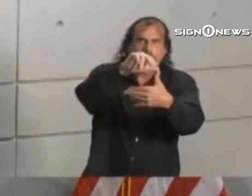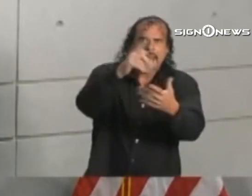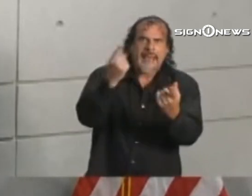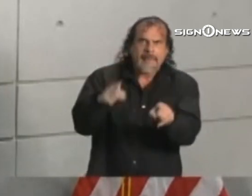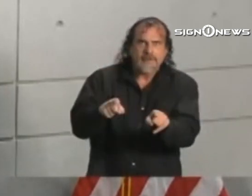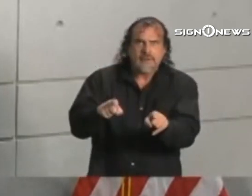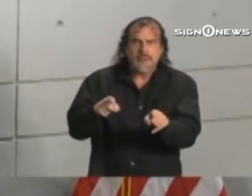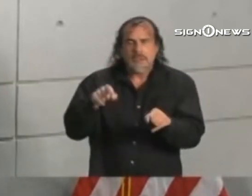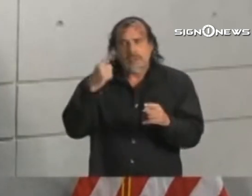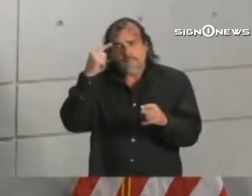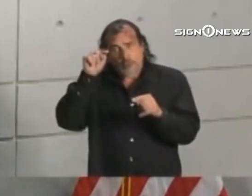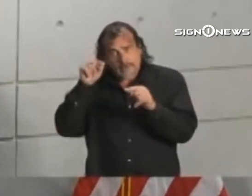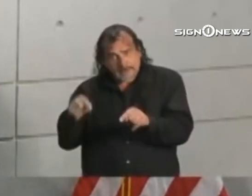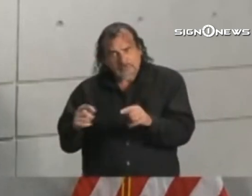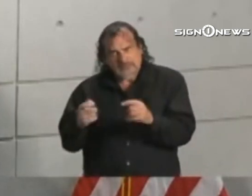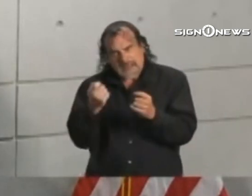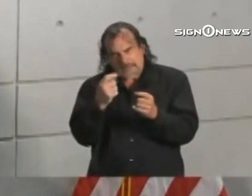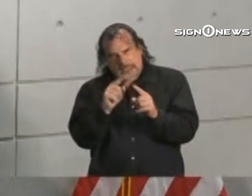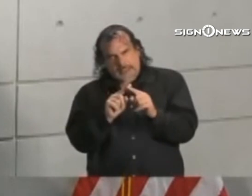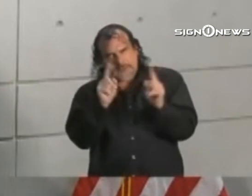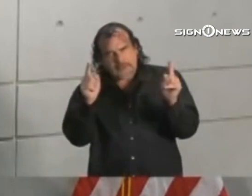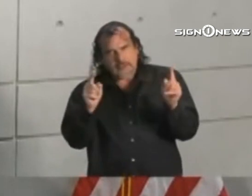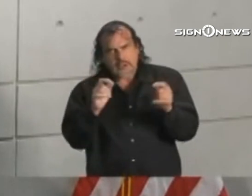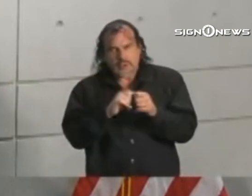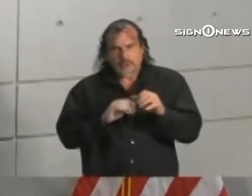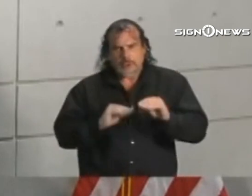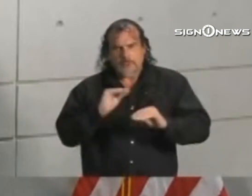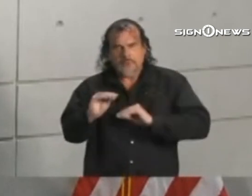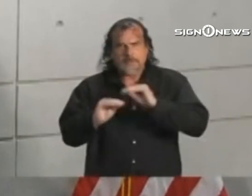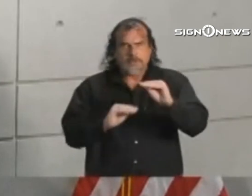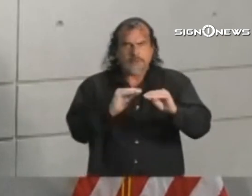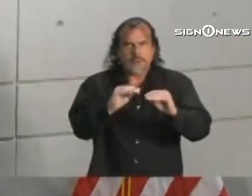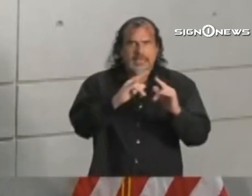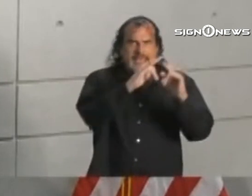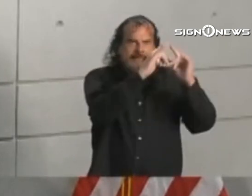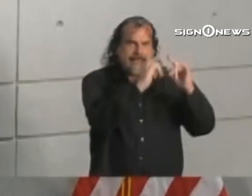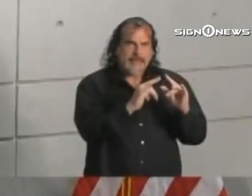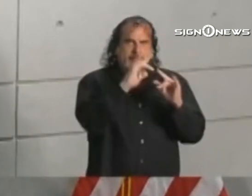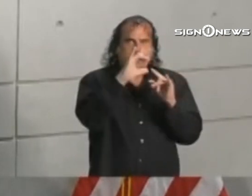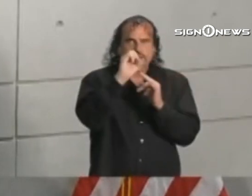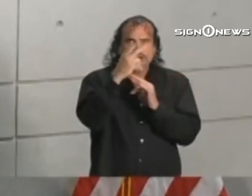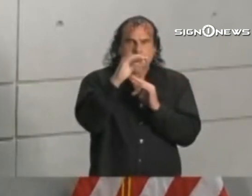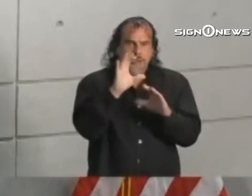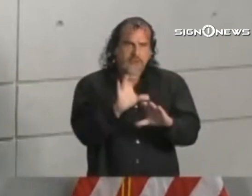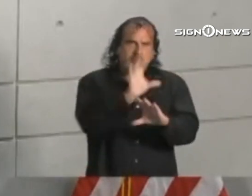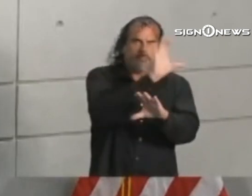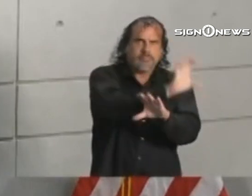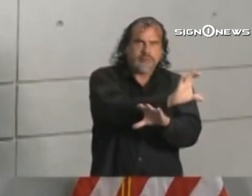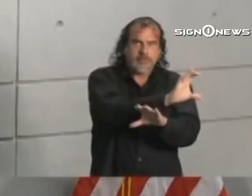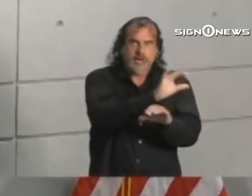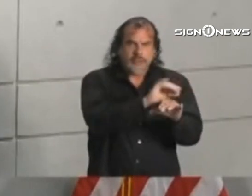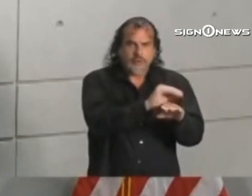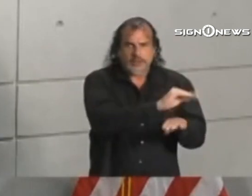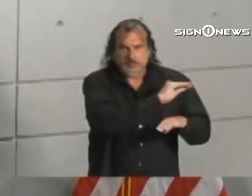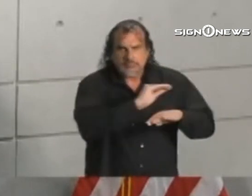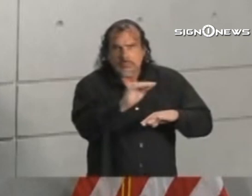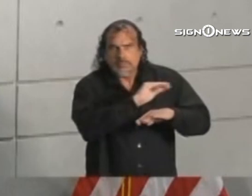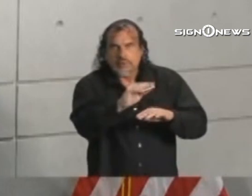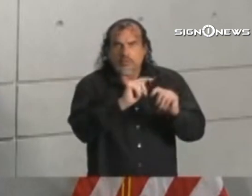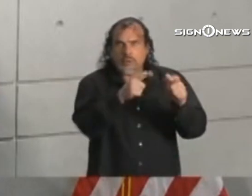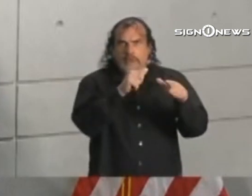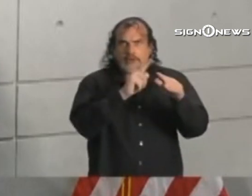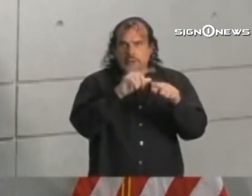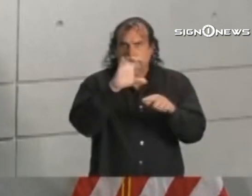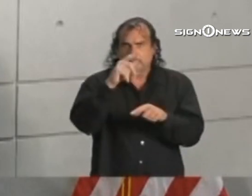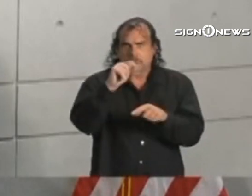event, this is a little bit different in that we're pre-positioning some assets at Camp Shelby to allow us to either pivot to the coast if needed, but to